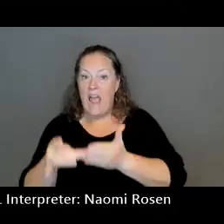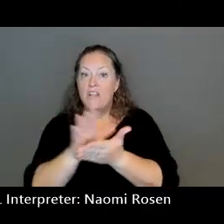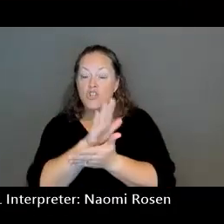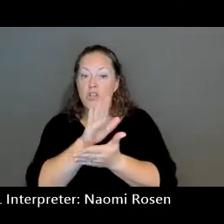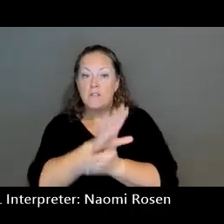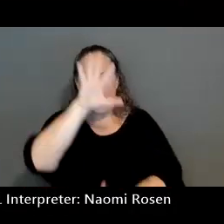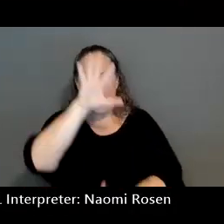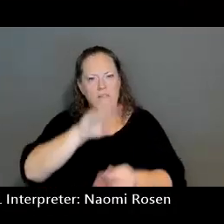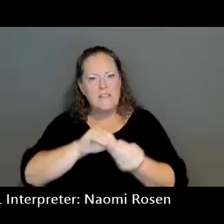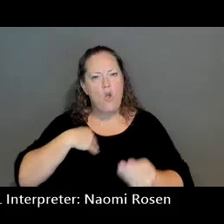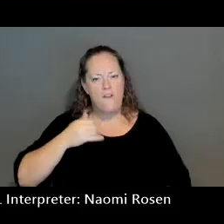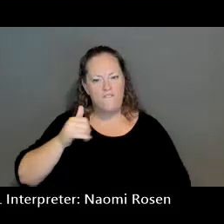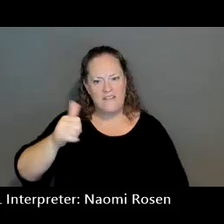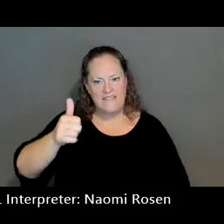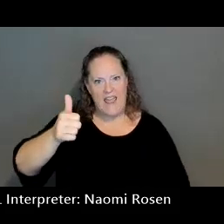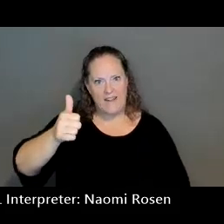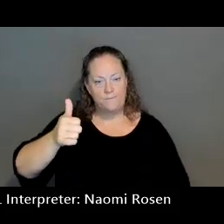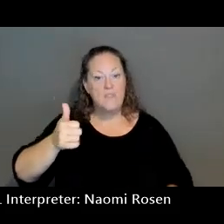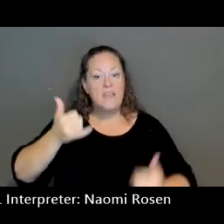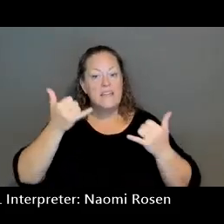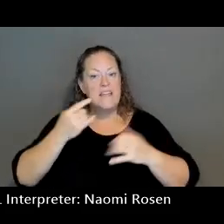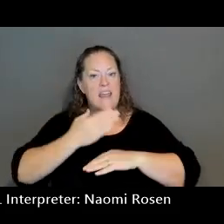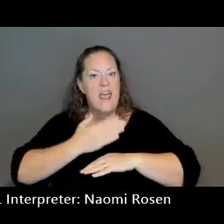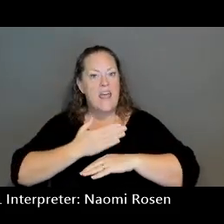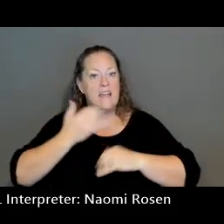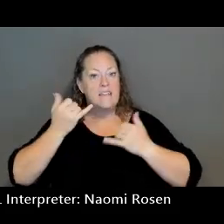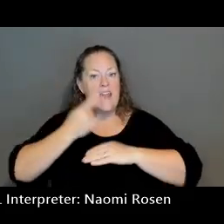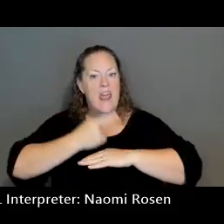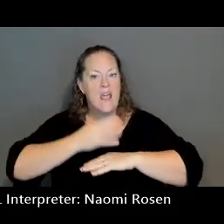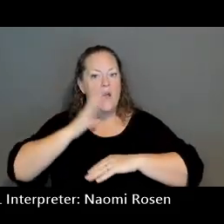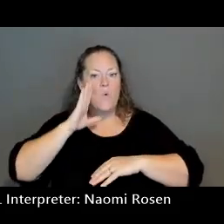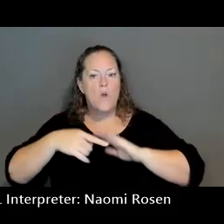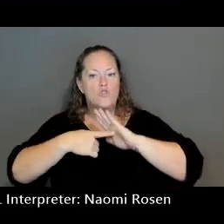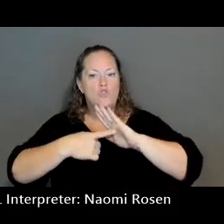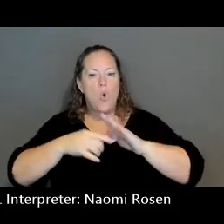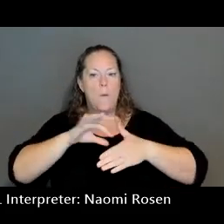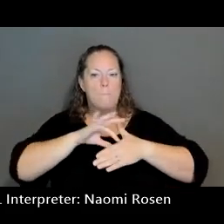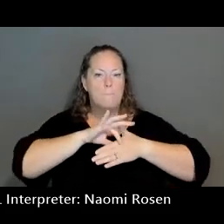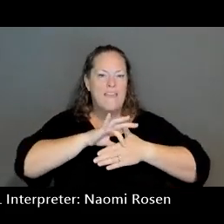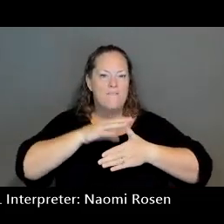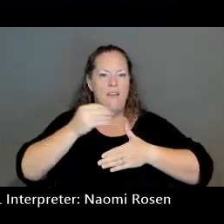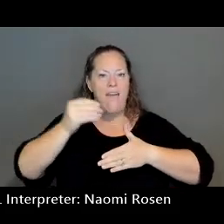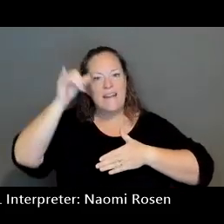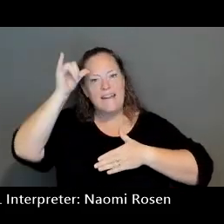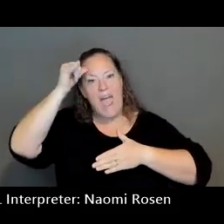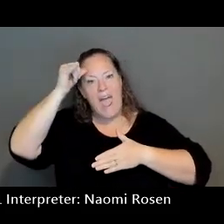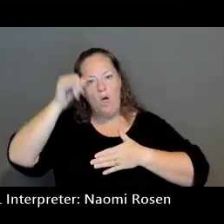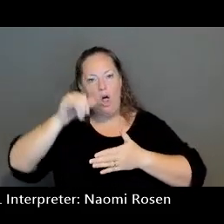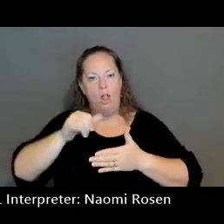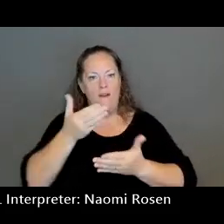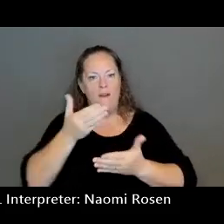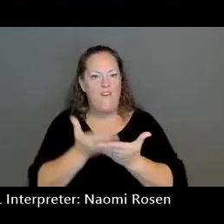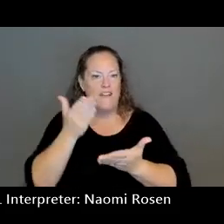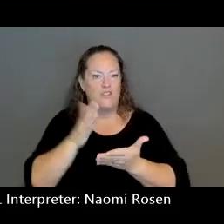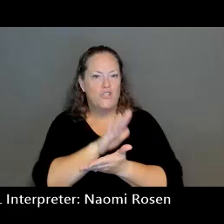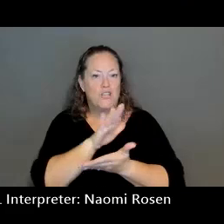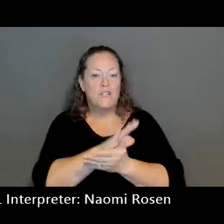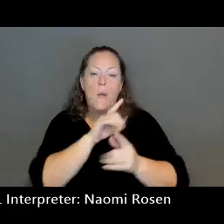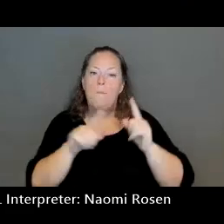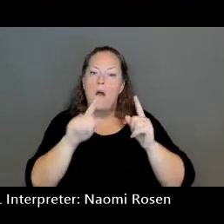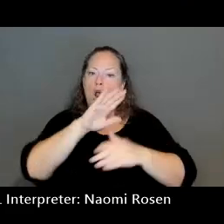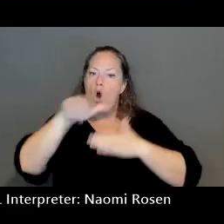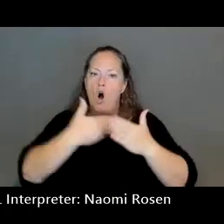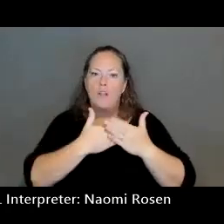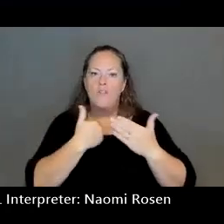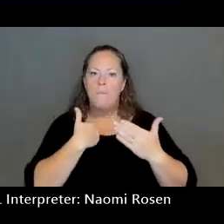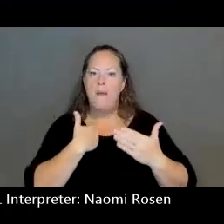to show the beef and cattle fact sheet, but all of them have like the